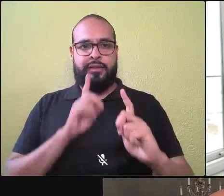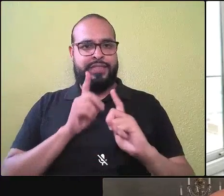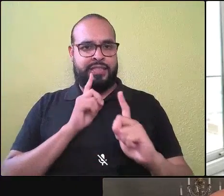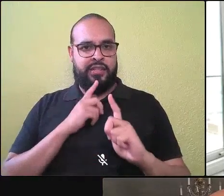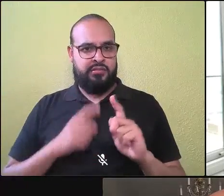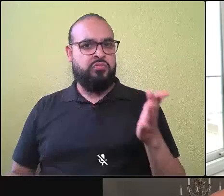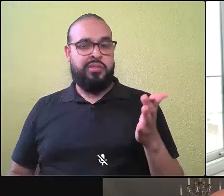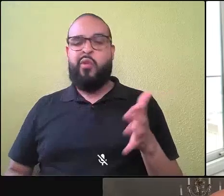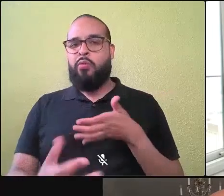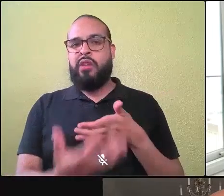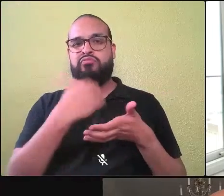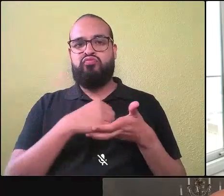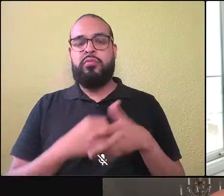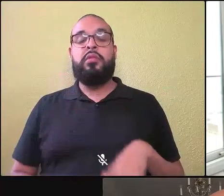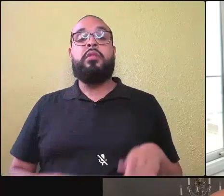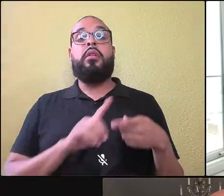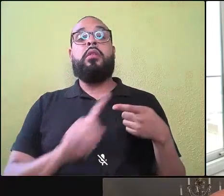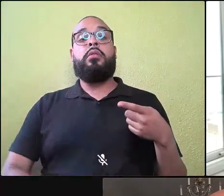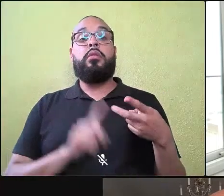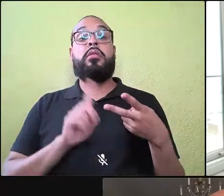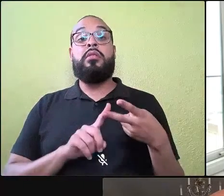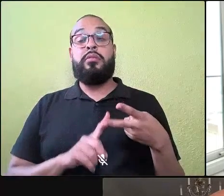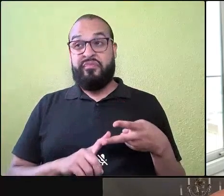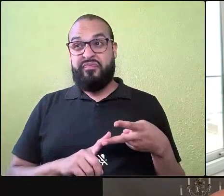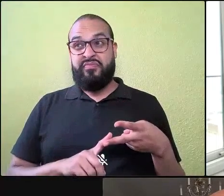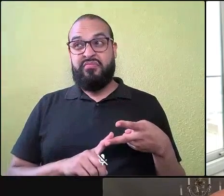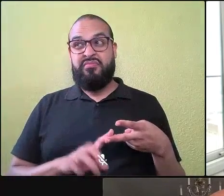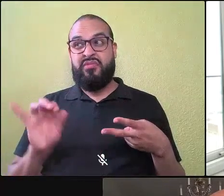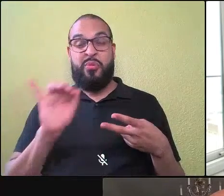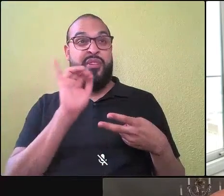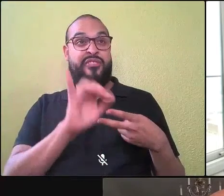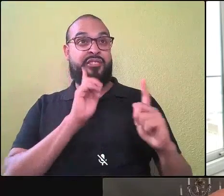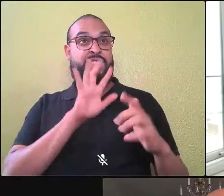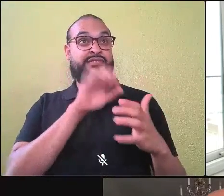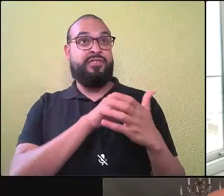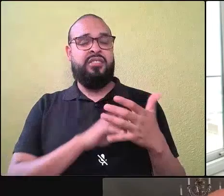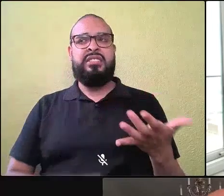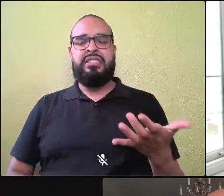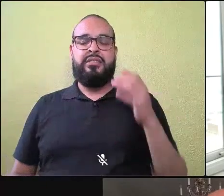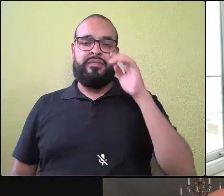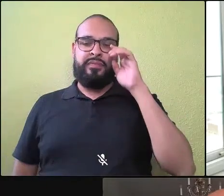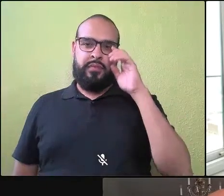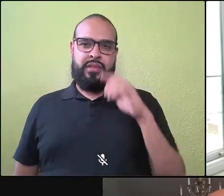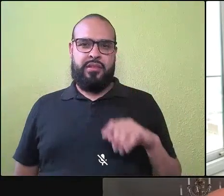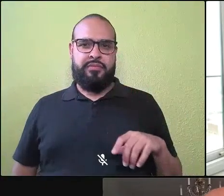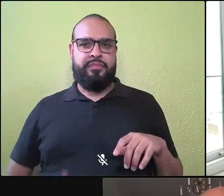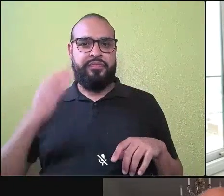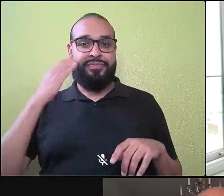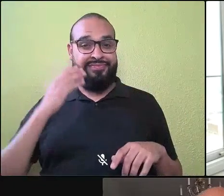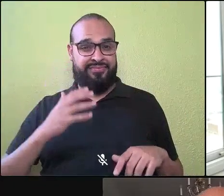the difference is sort of being able to, or being forced to have those sort of conversations and sort of being like carrying people's